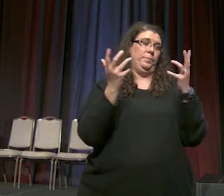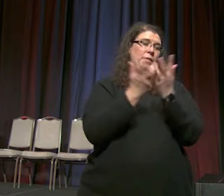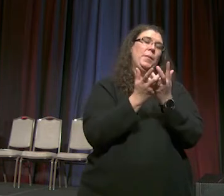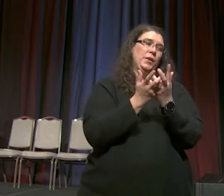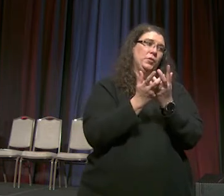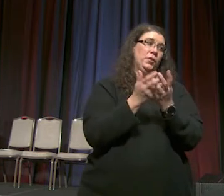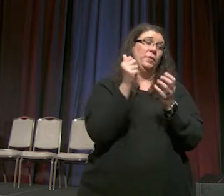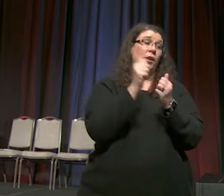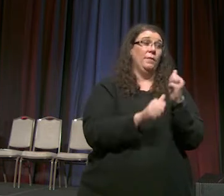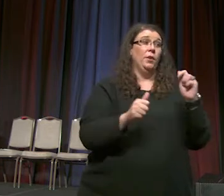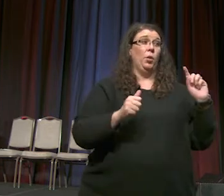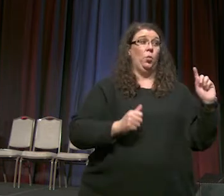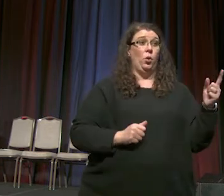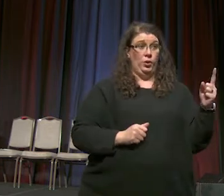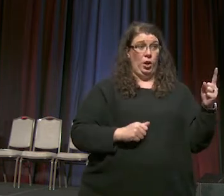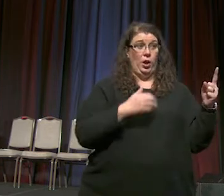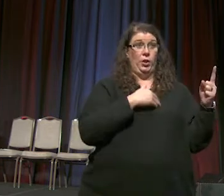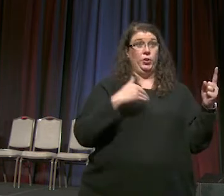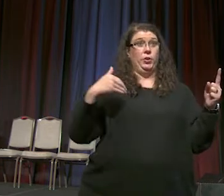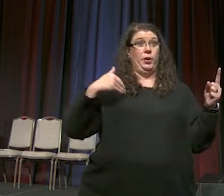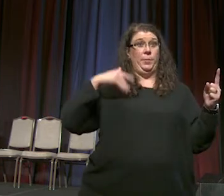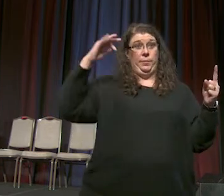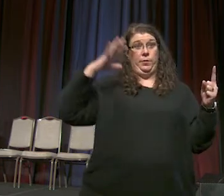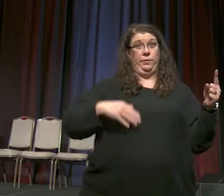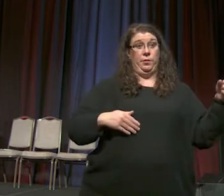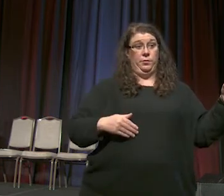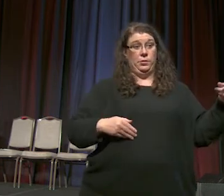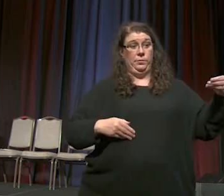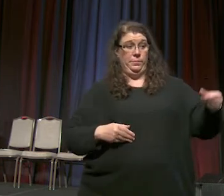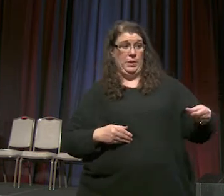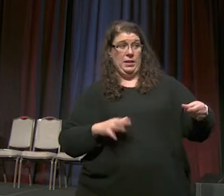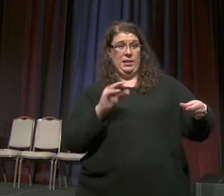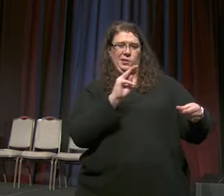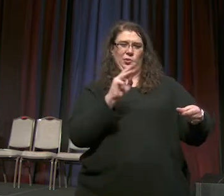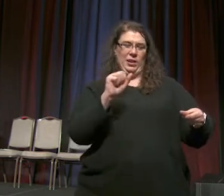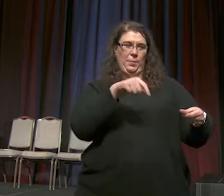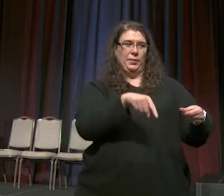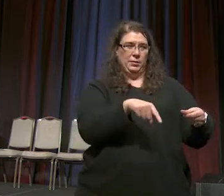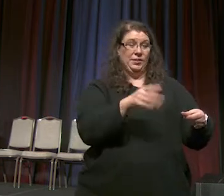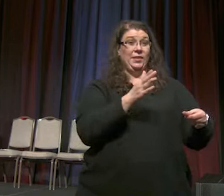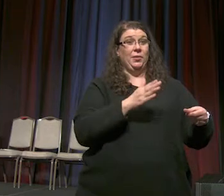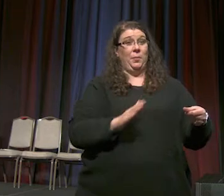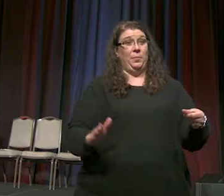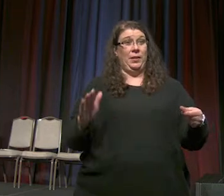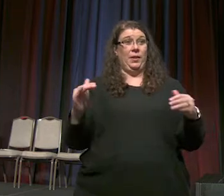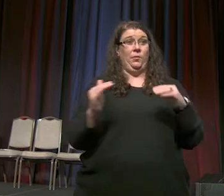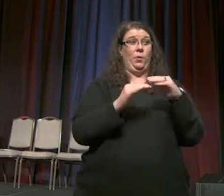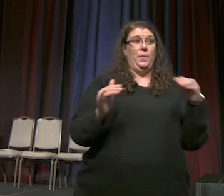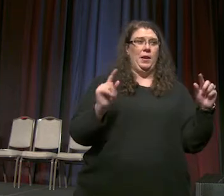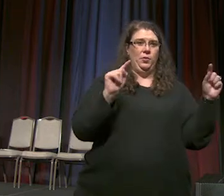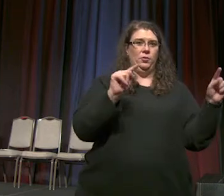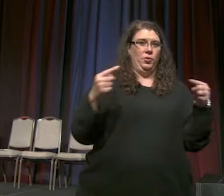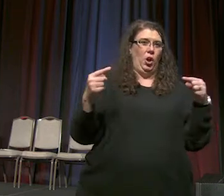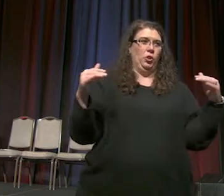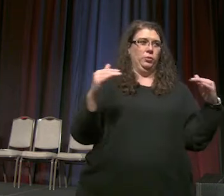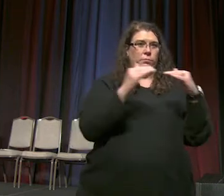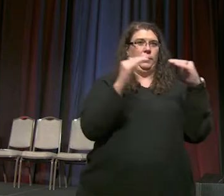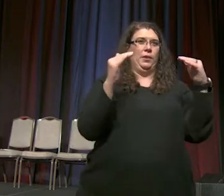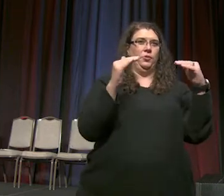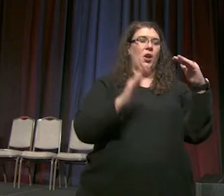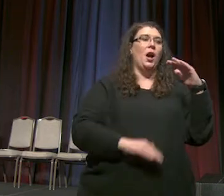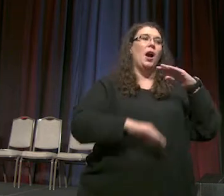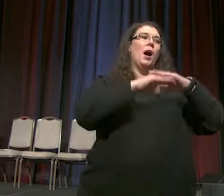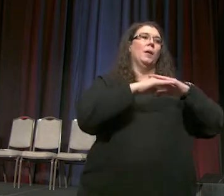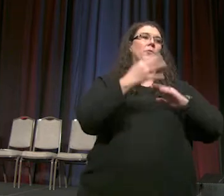every $1 a member of clergy puts into Compass, the plan will match that dollar up